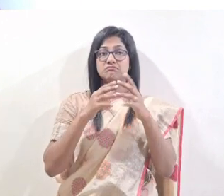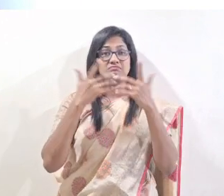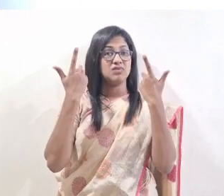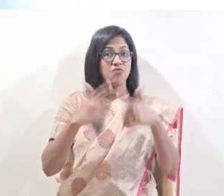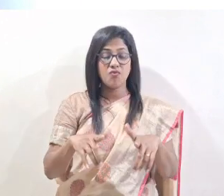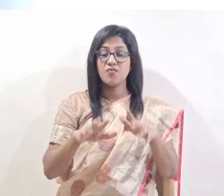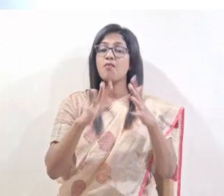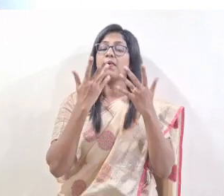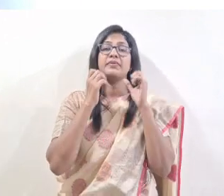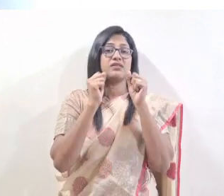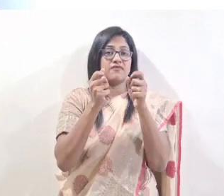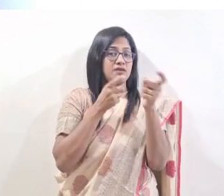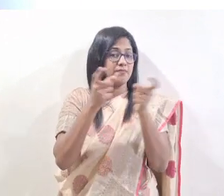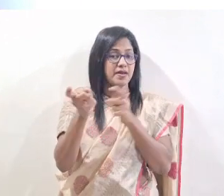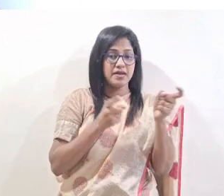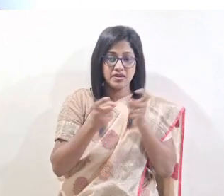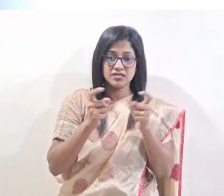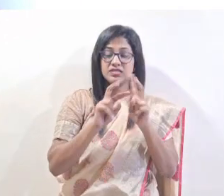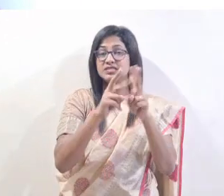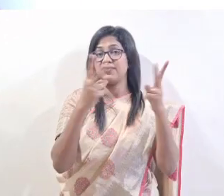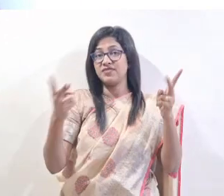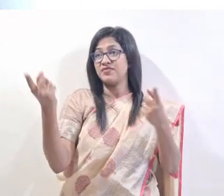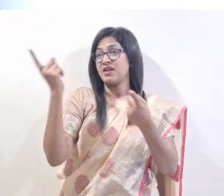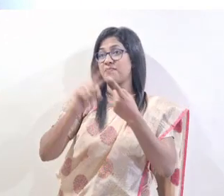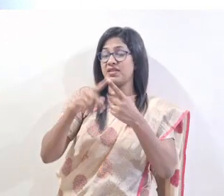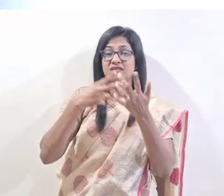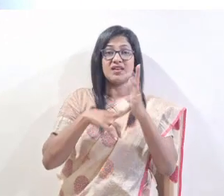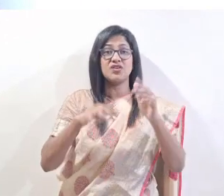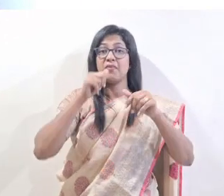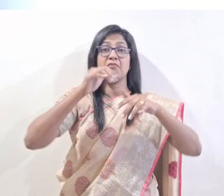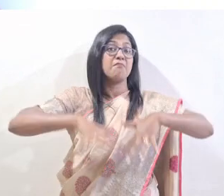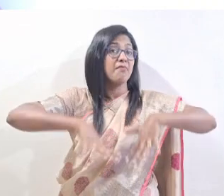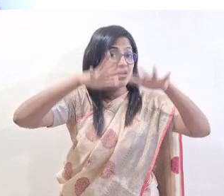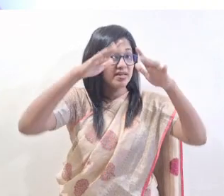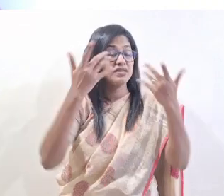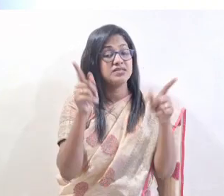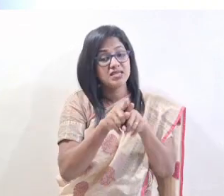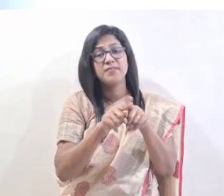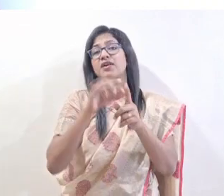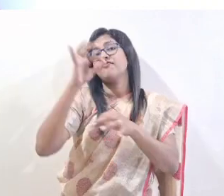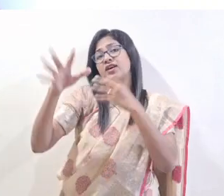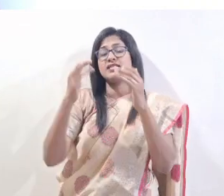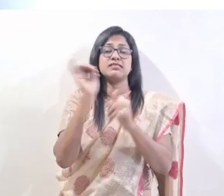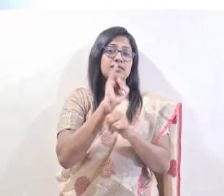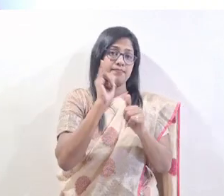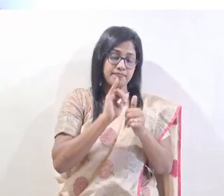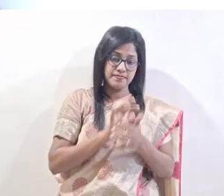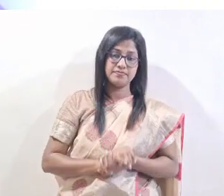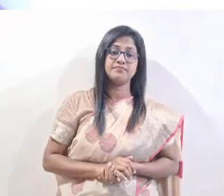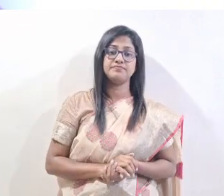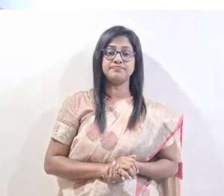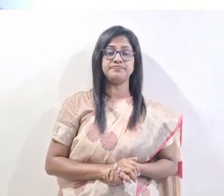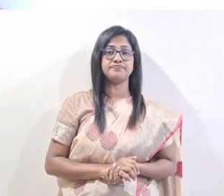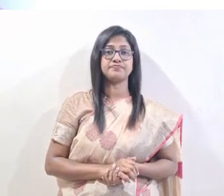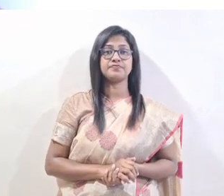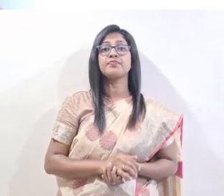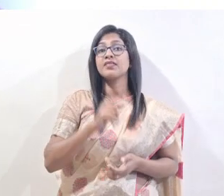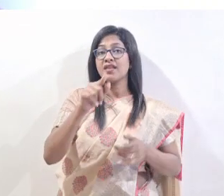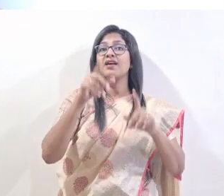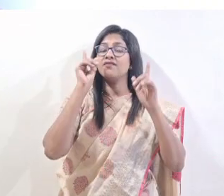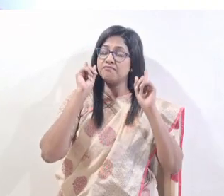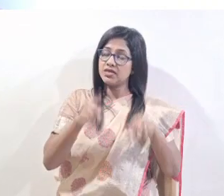difficult to manage in case of various types of calamities like floods as well as fires. They have to